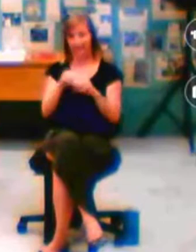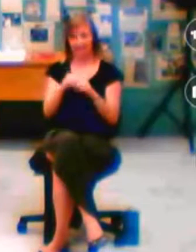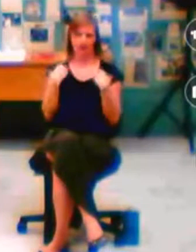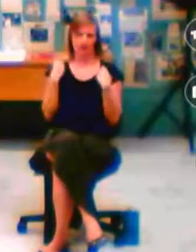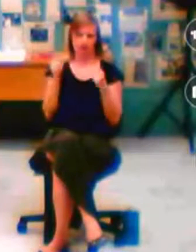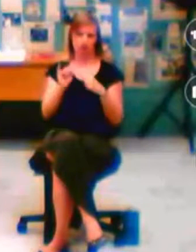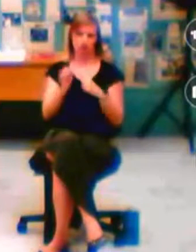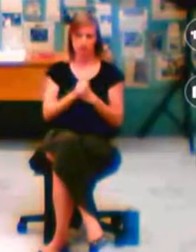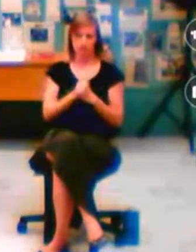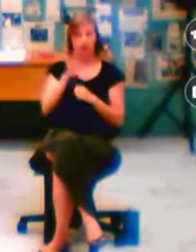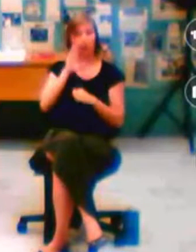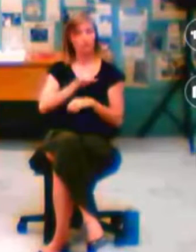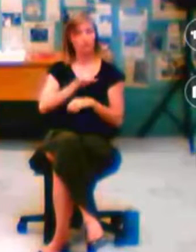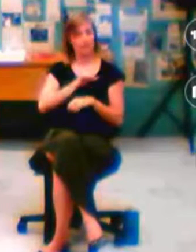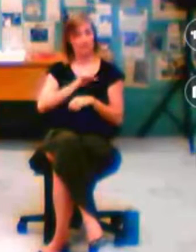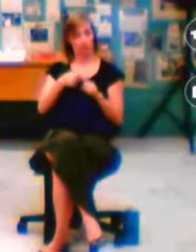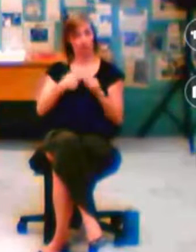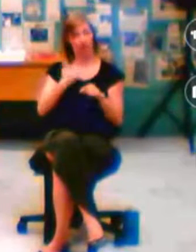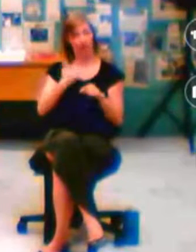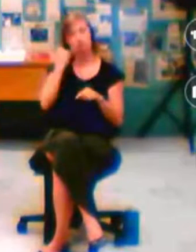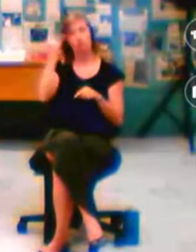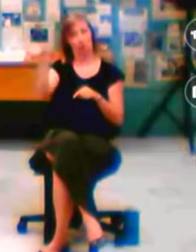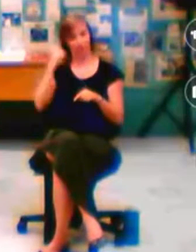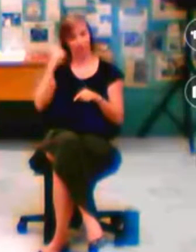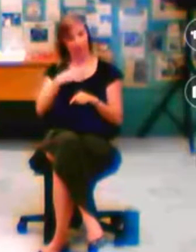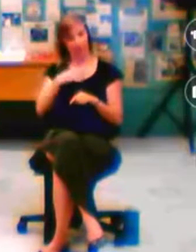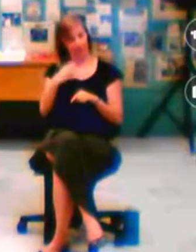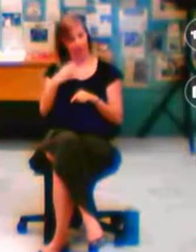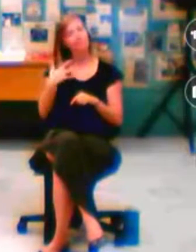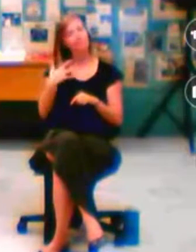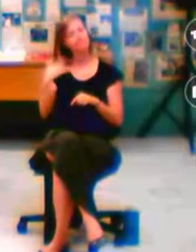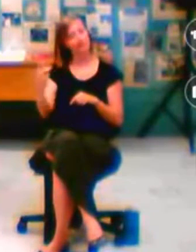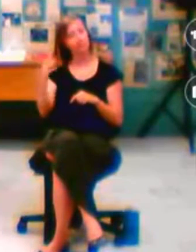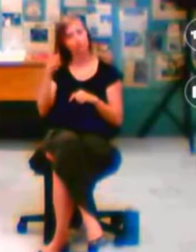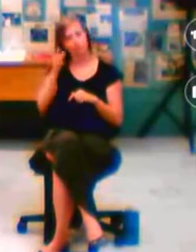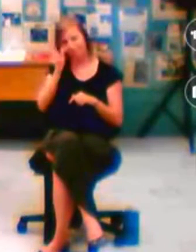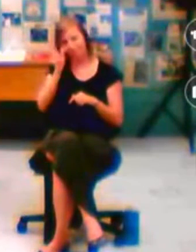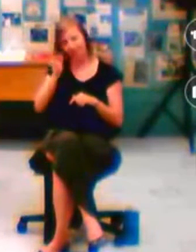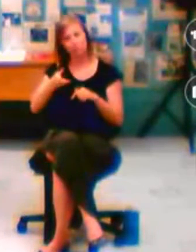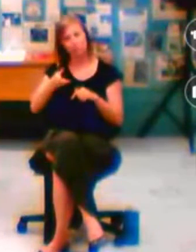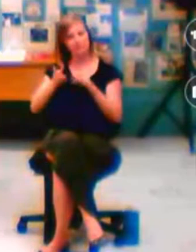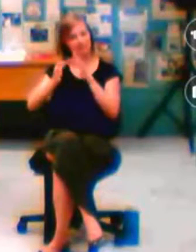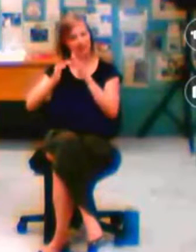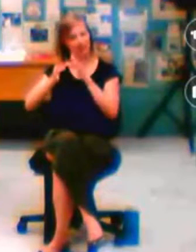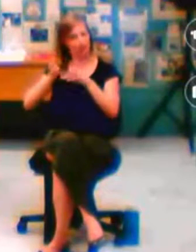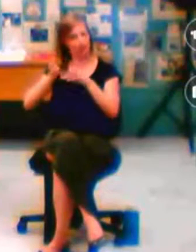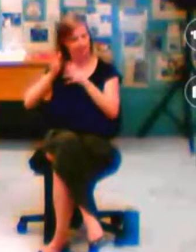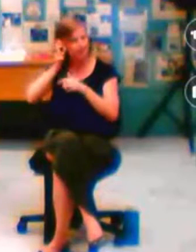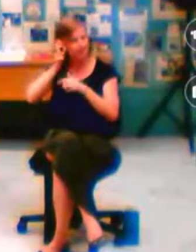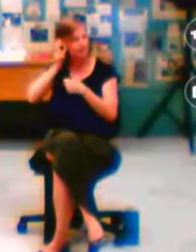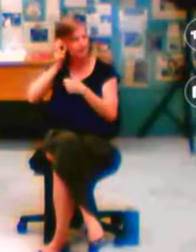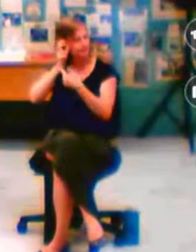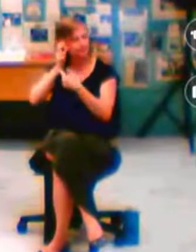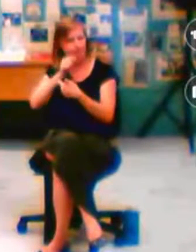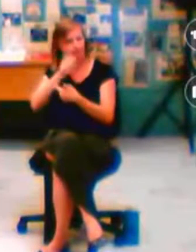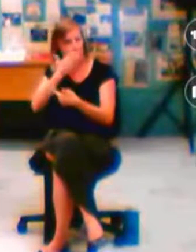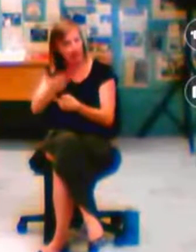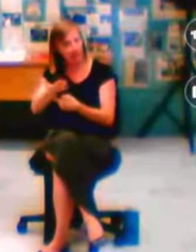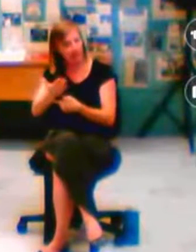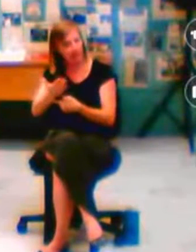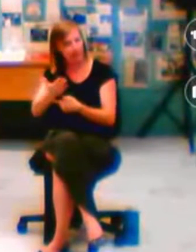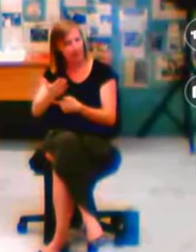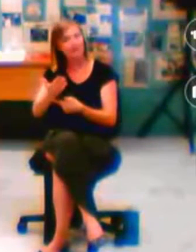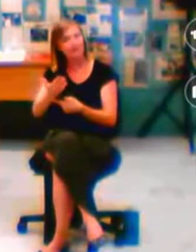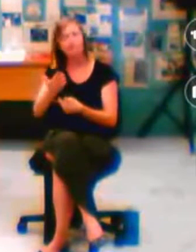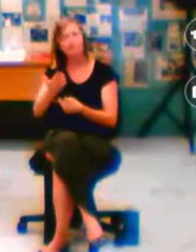said 4,400 in Colorado. There are a lot of people who work outside of the state in health insurance. I